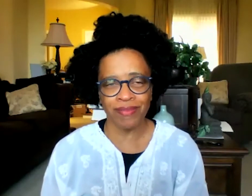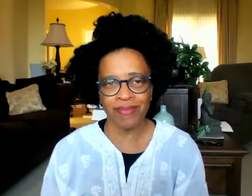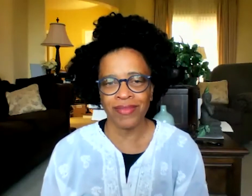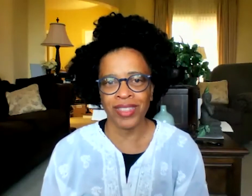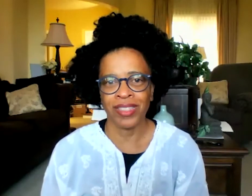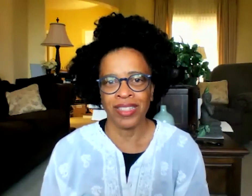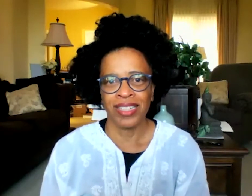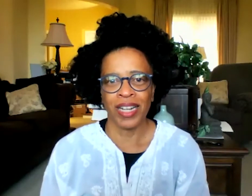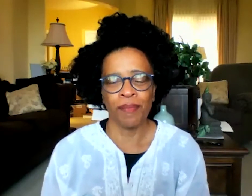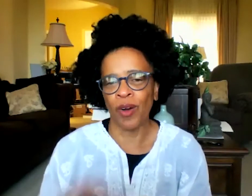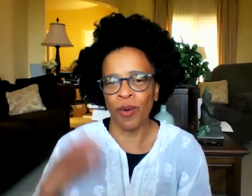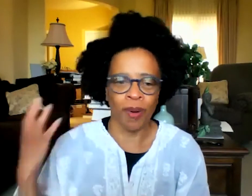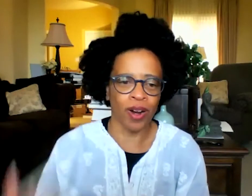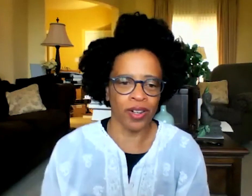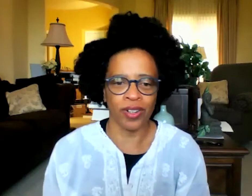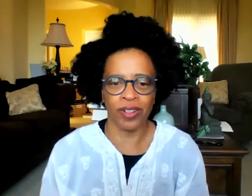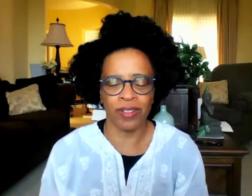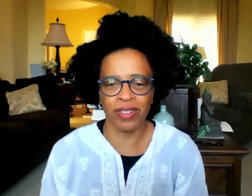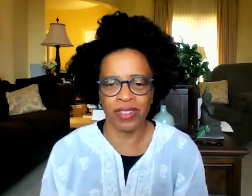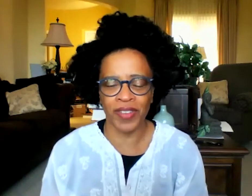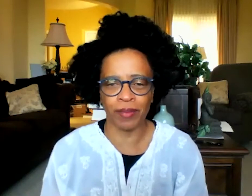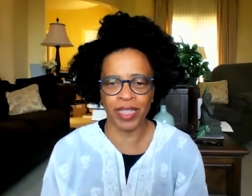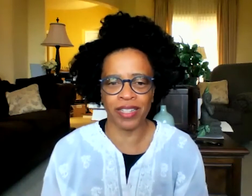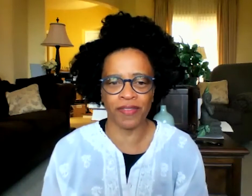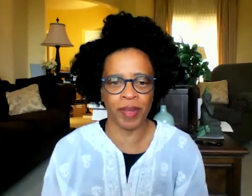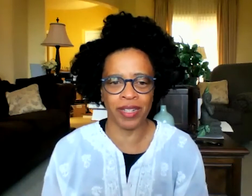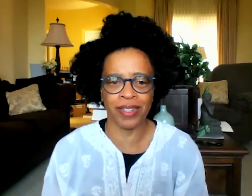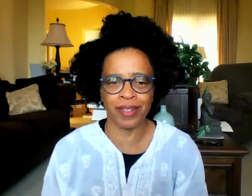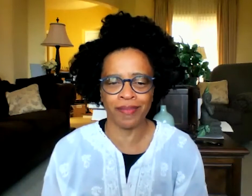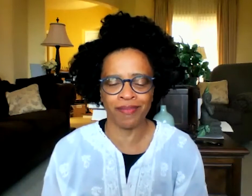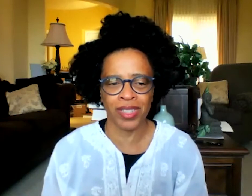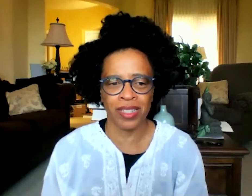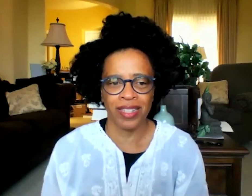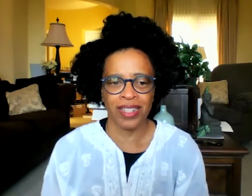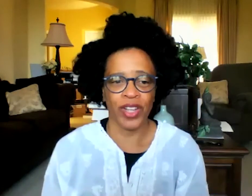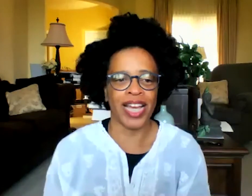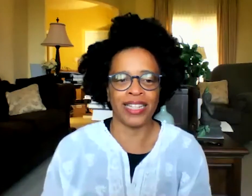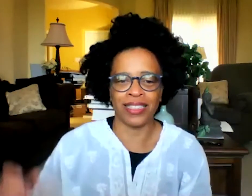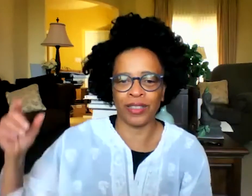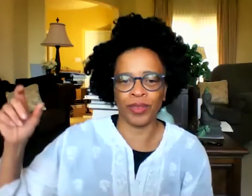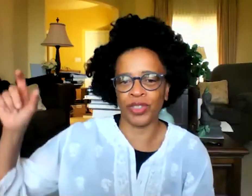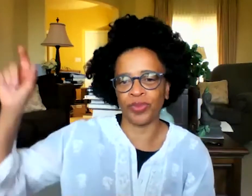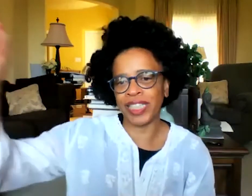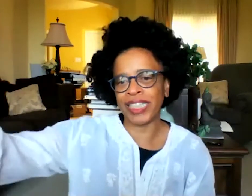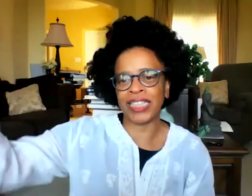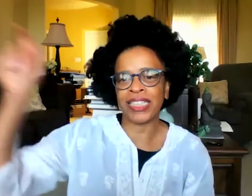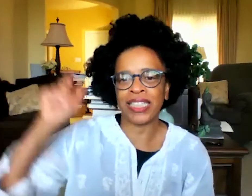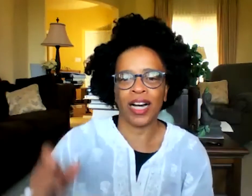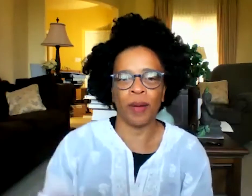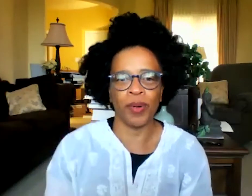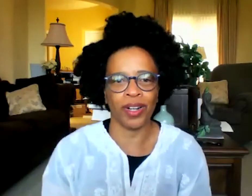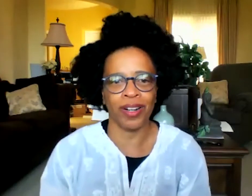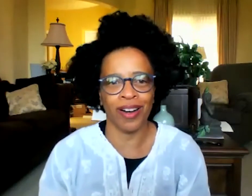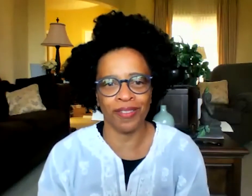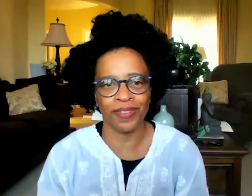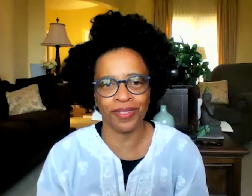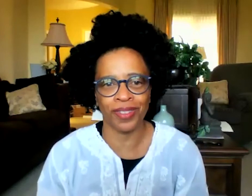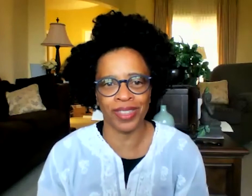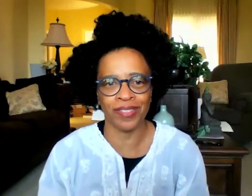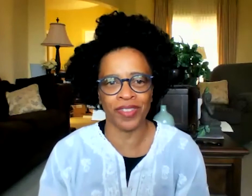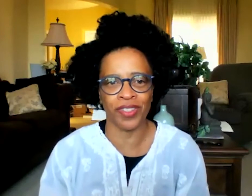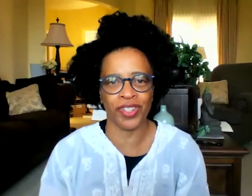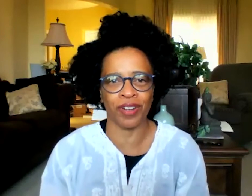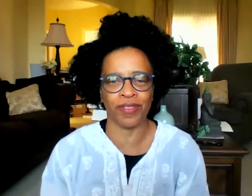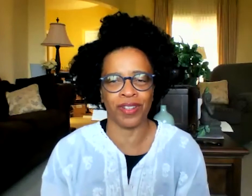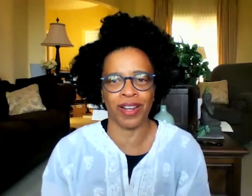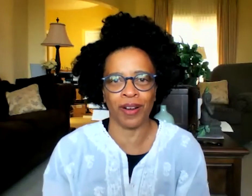diaspora. My own partner's family is from India, and it was reading a book off